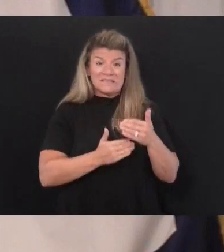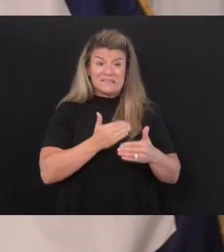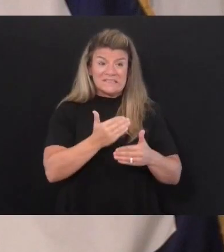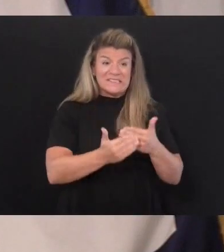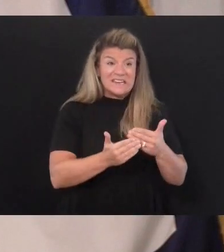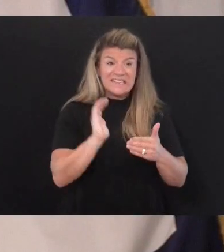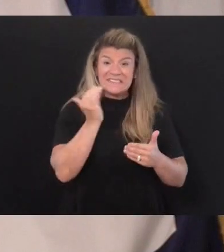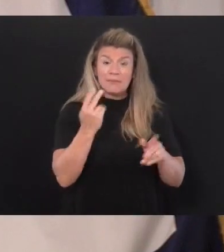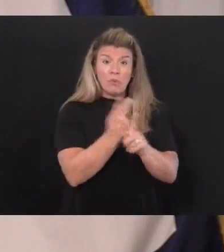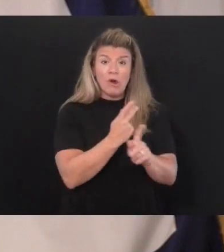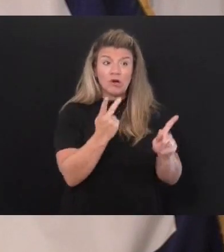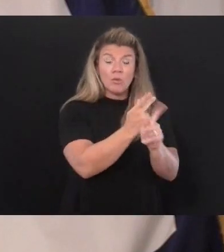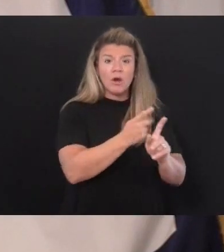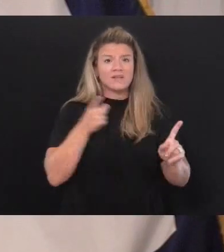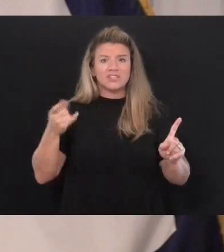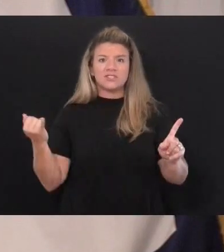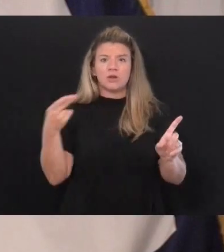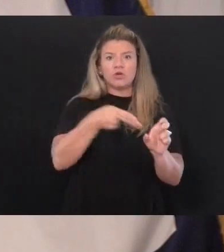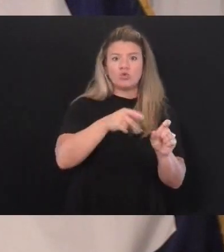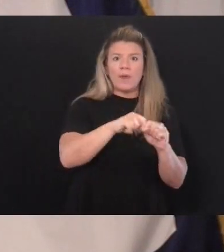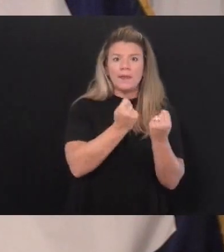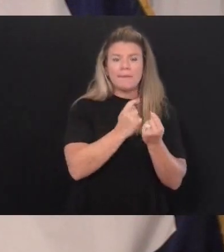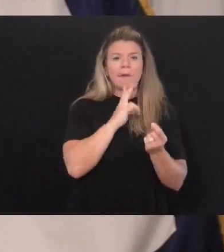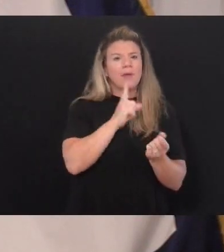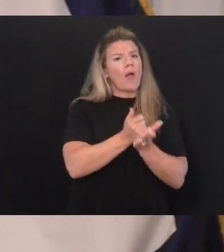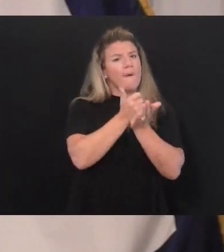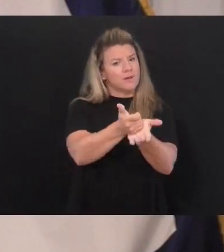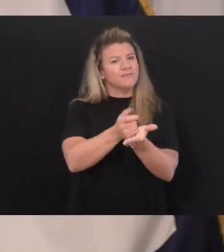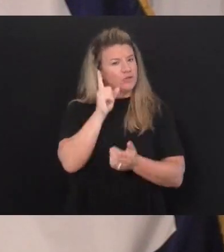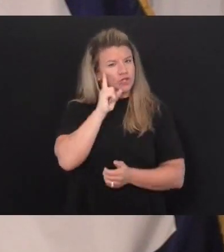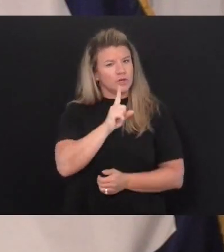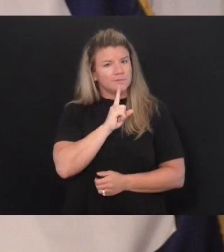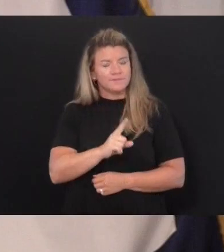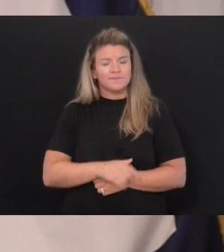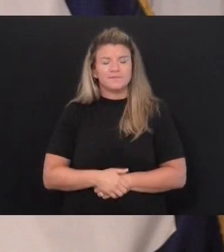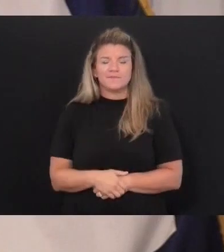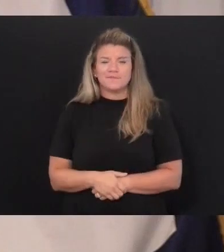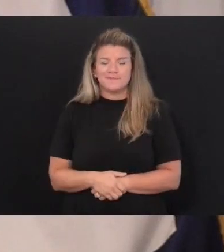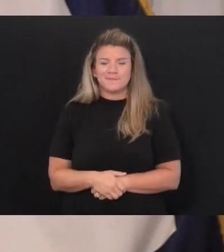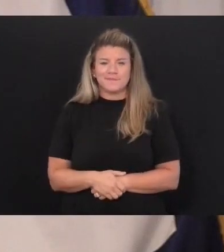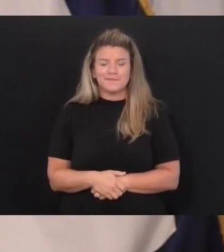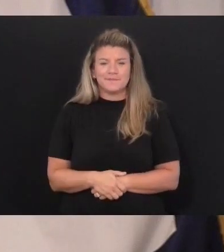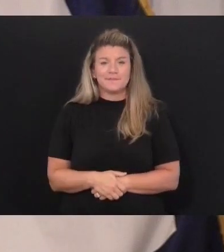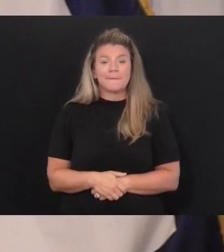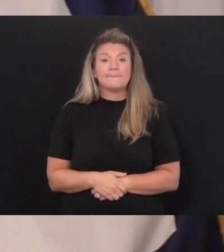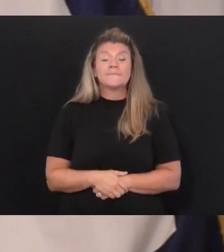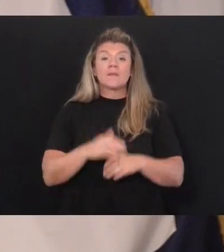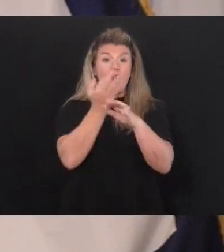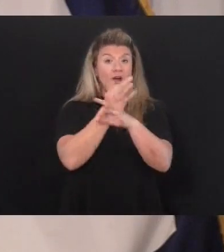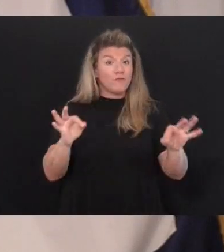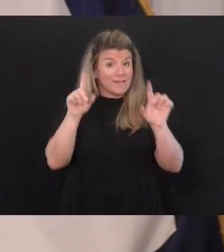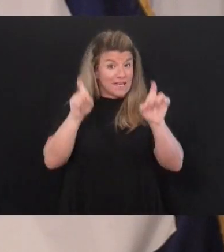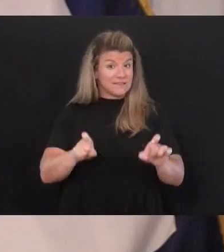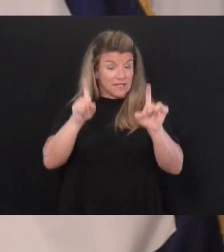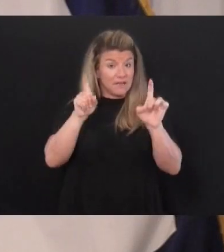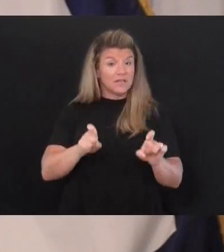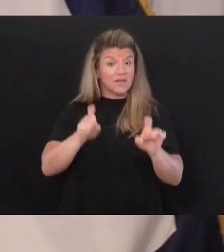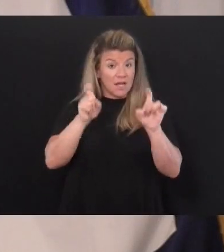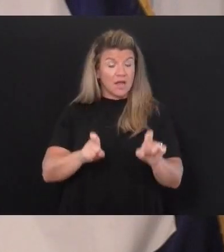But especially in Mon County, but especially all over this state, we have got to absolutely wear our